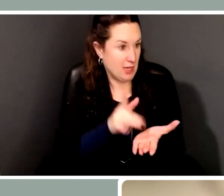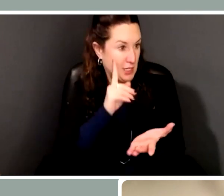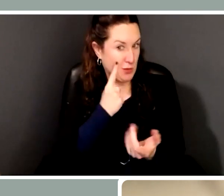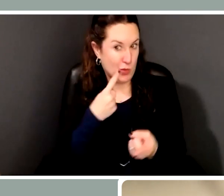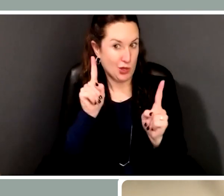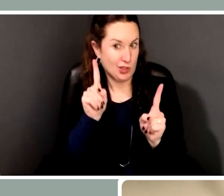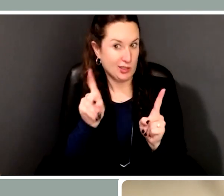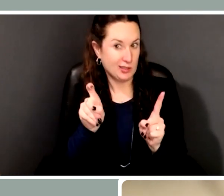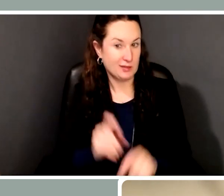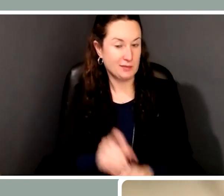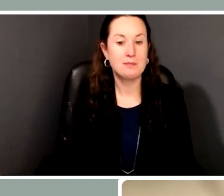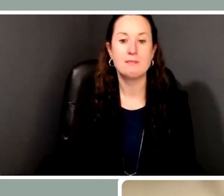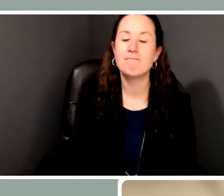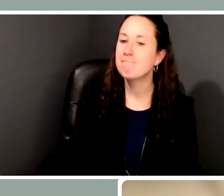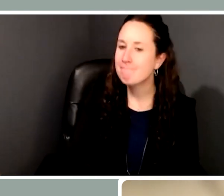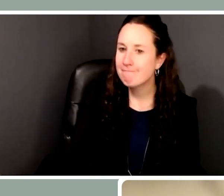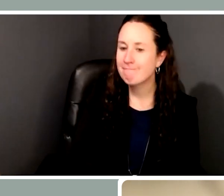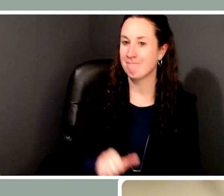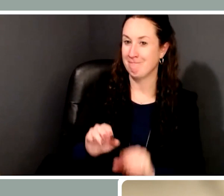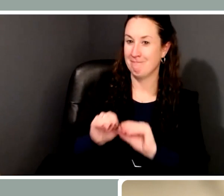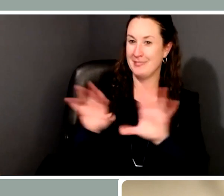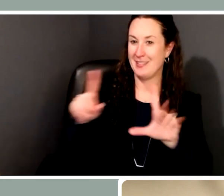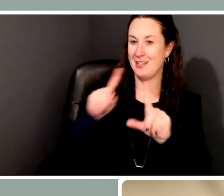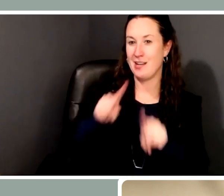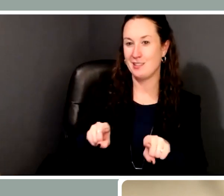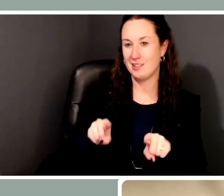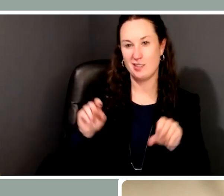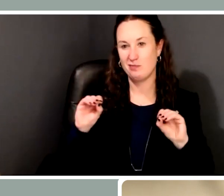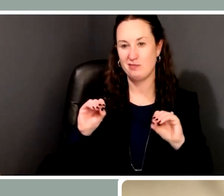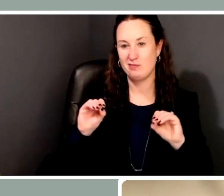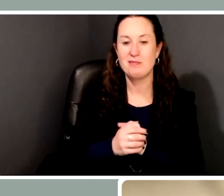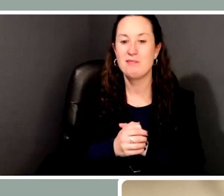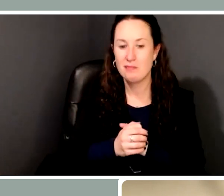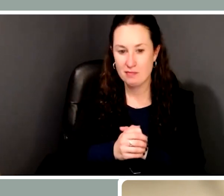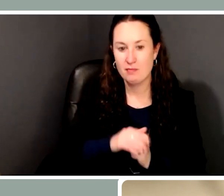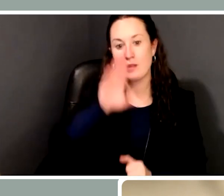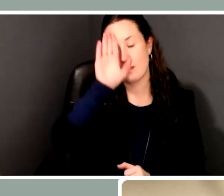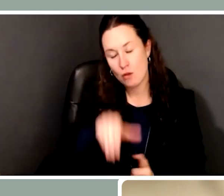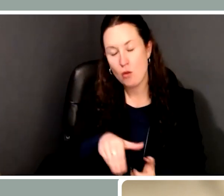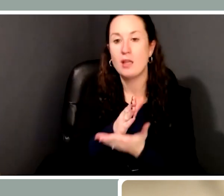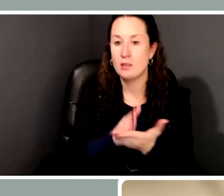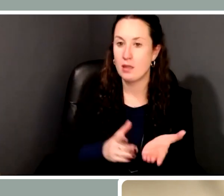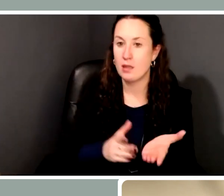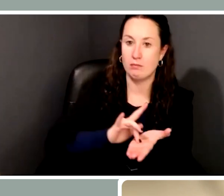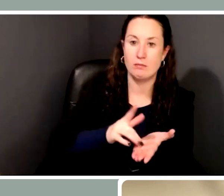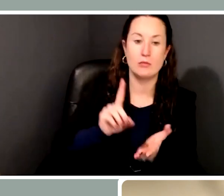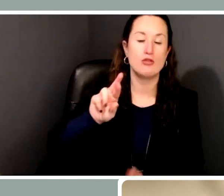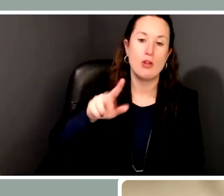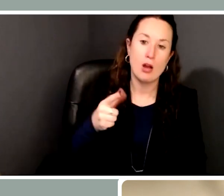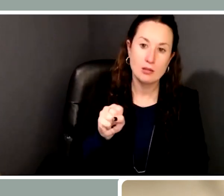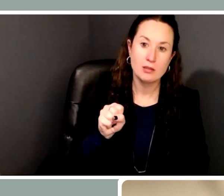I can't answer that in a blanket way. We know for some drugs, yes. For many of